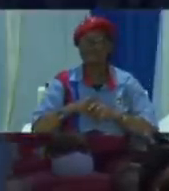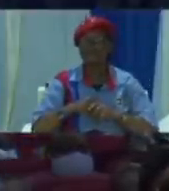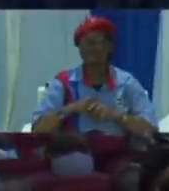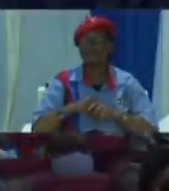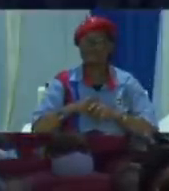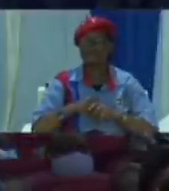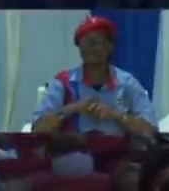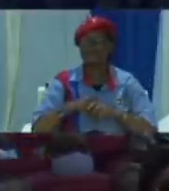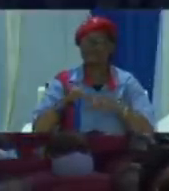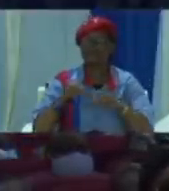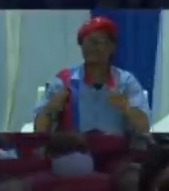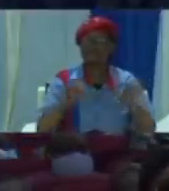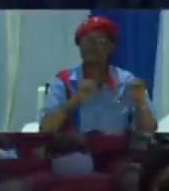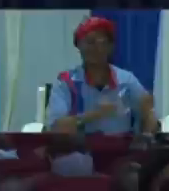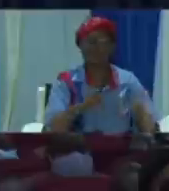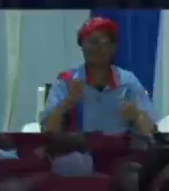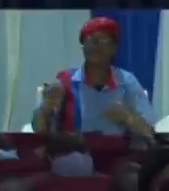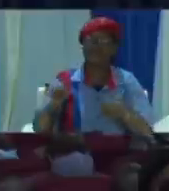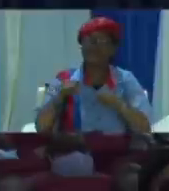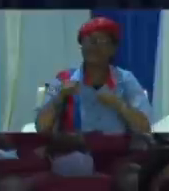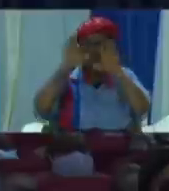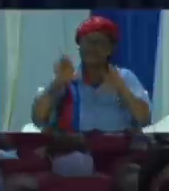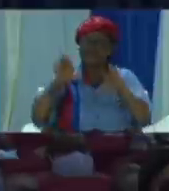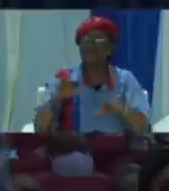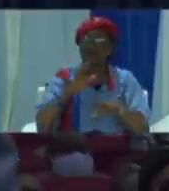put the blessing on the younger